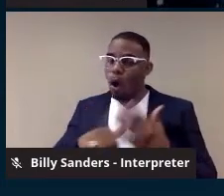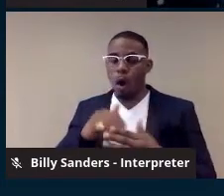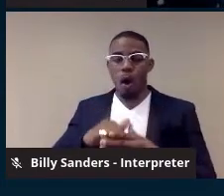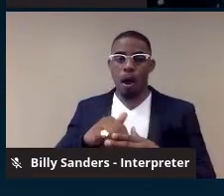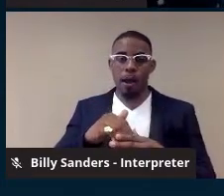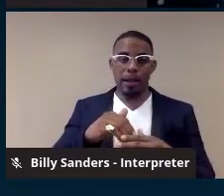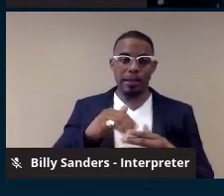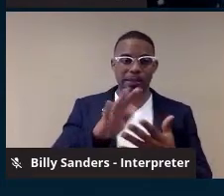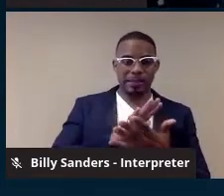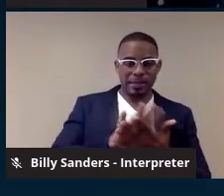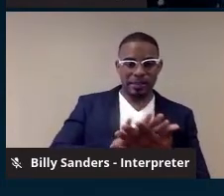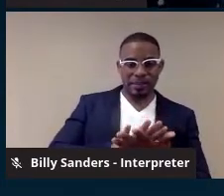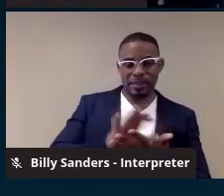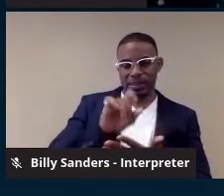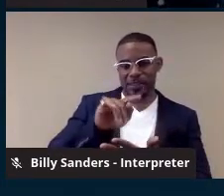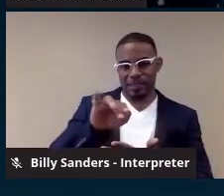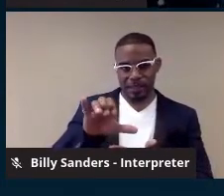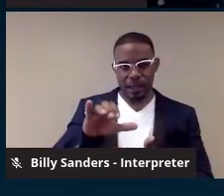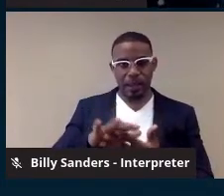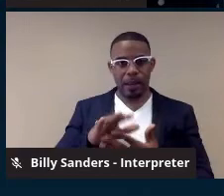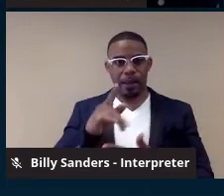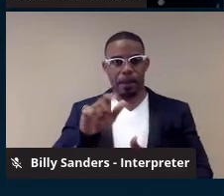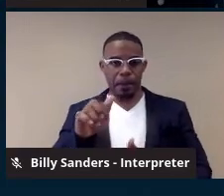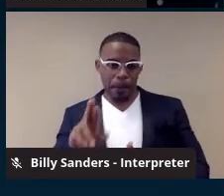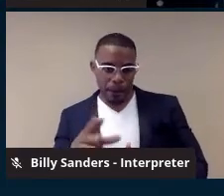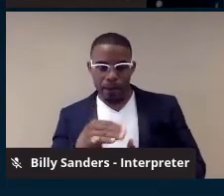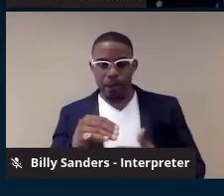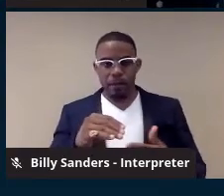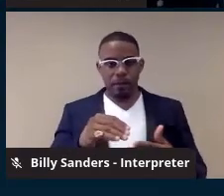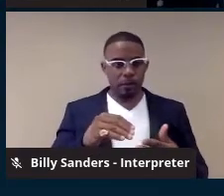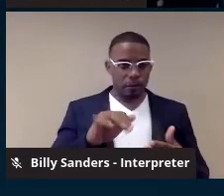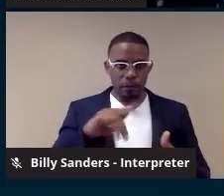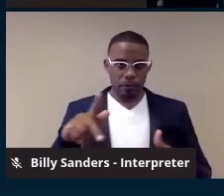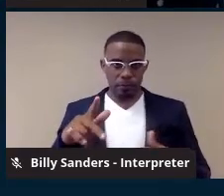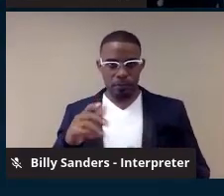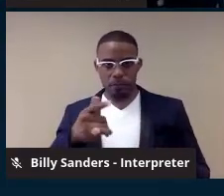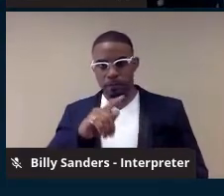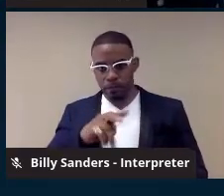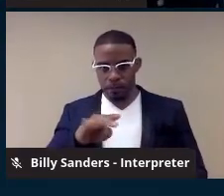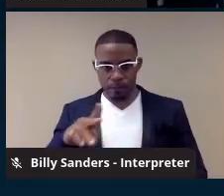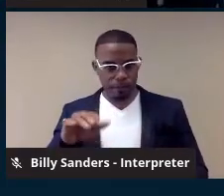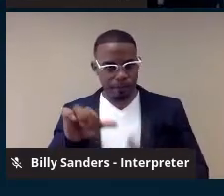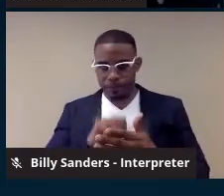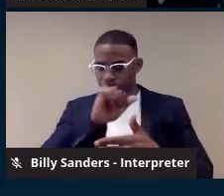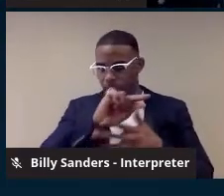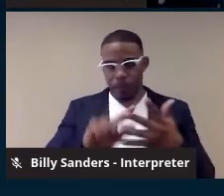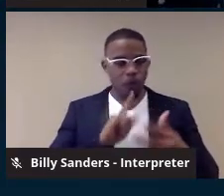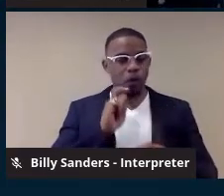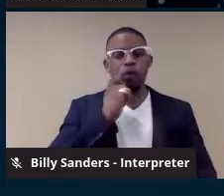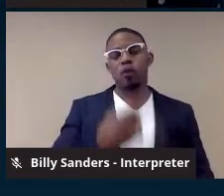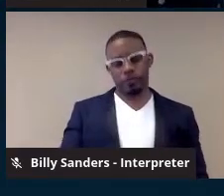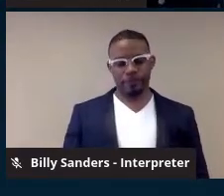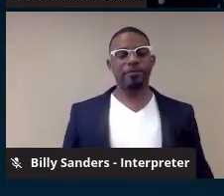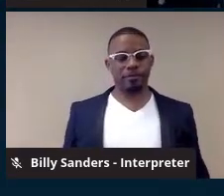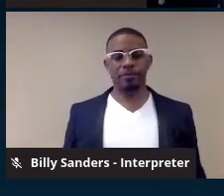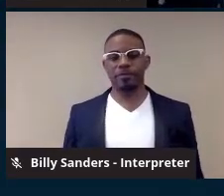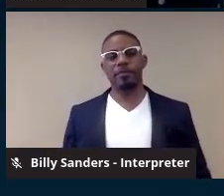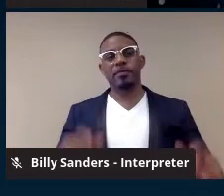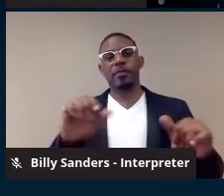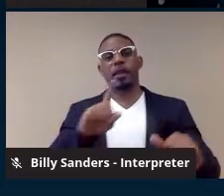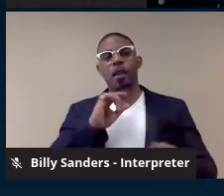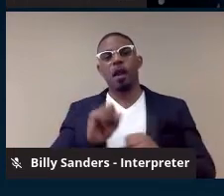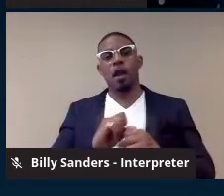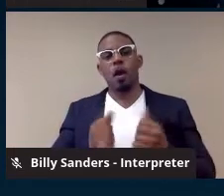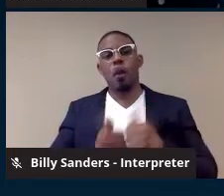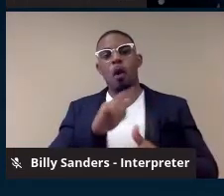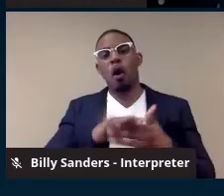static Blazor app and GitHub pages, which I think is really cool. So this is it hosted on